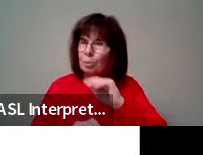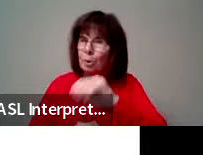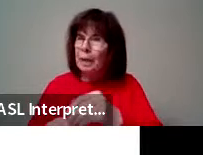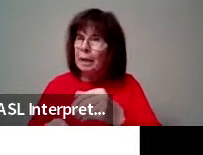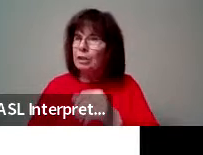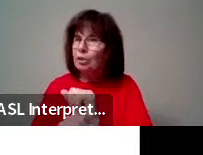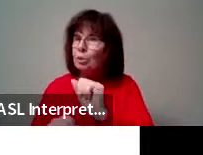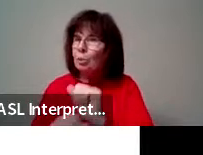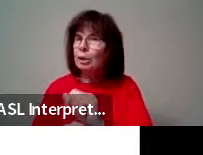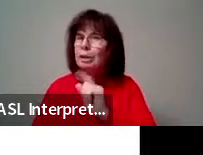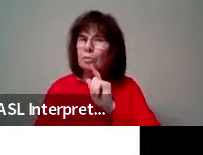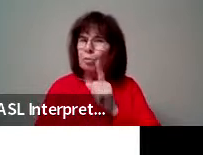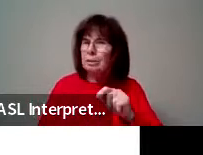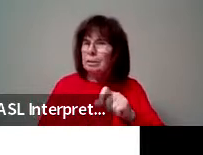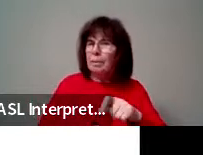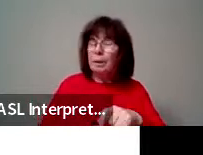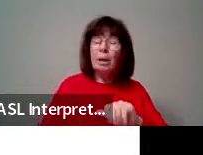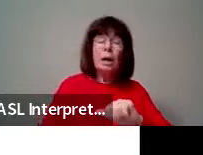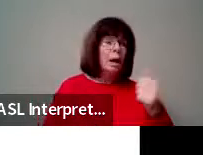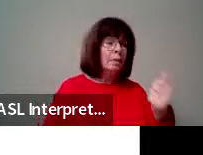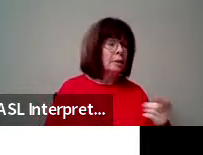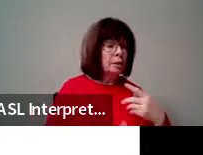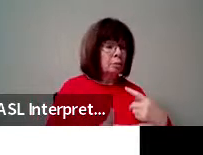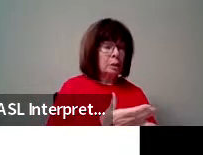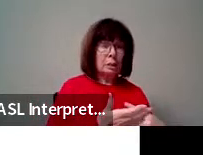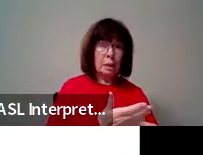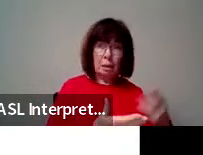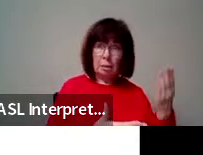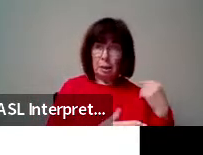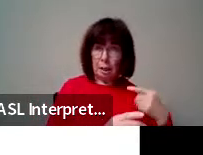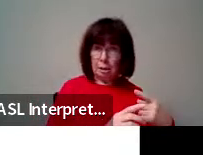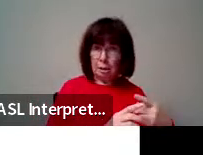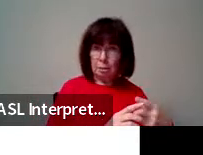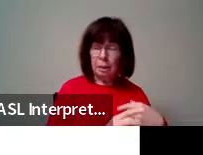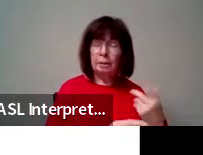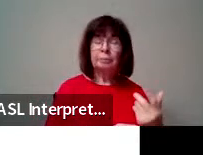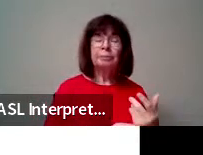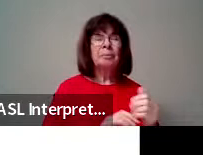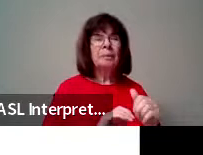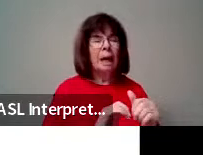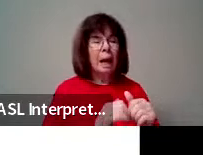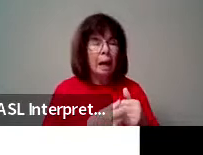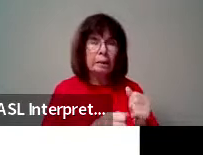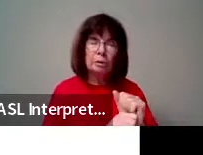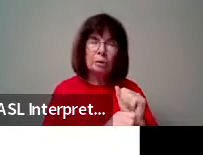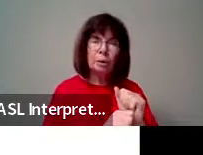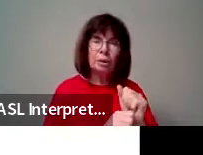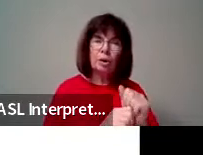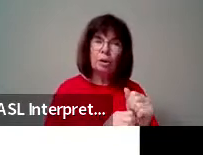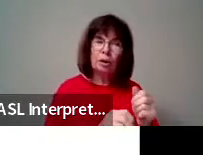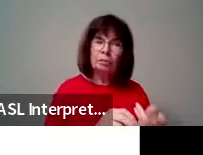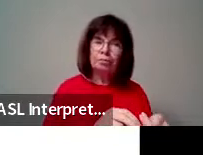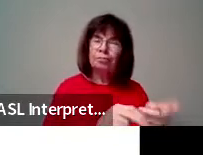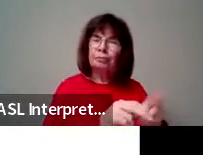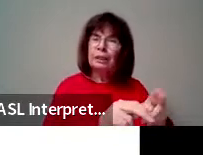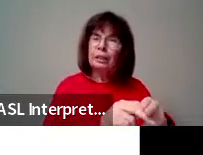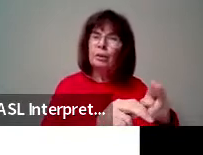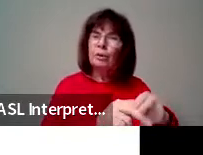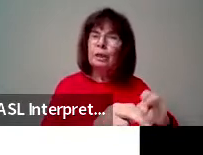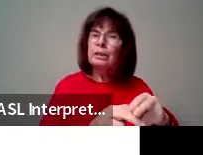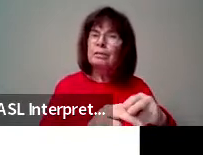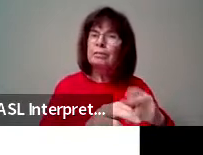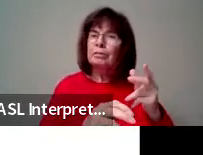real time. Other things we talked about, how can we work towards increasing health literacy, that the